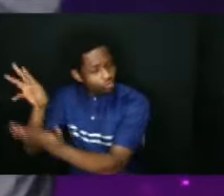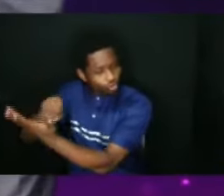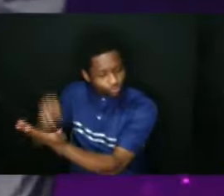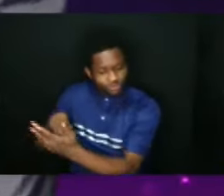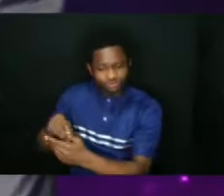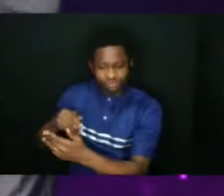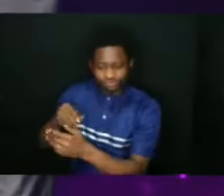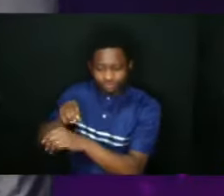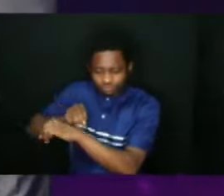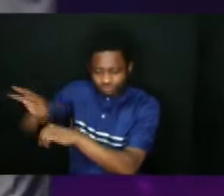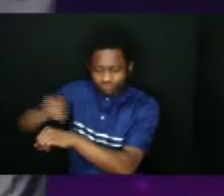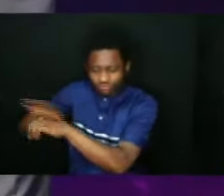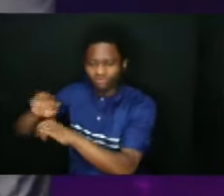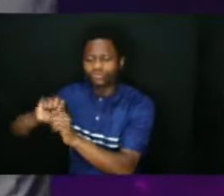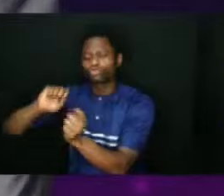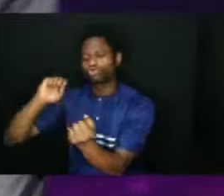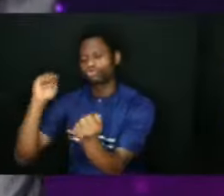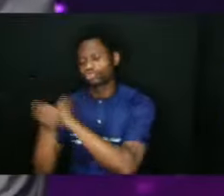But I